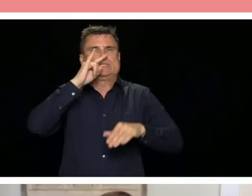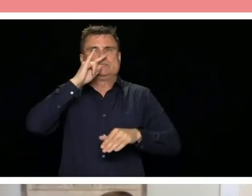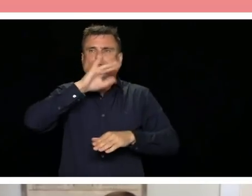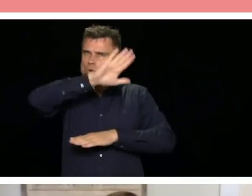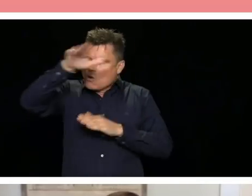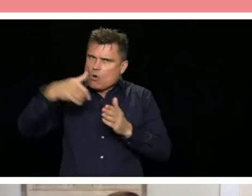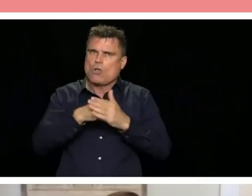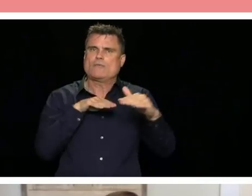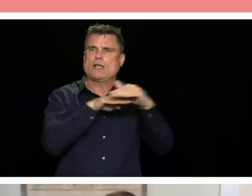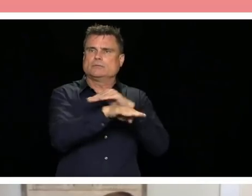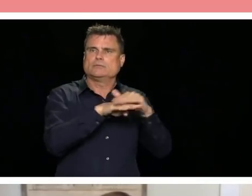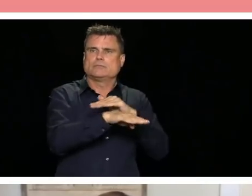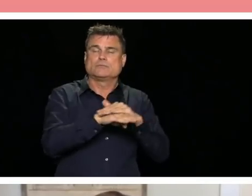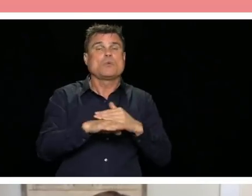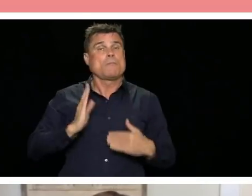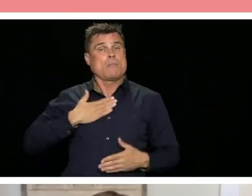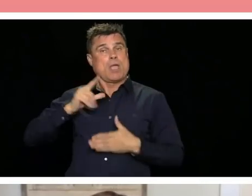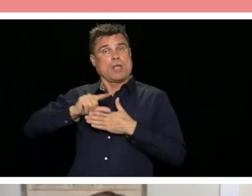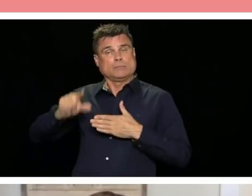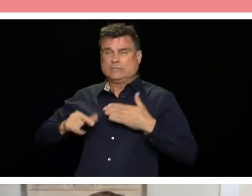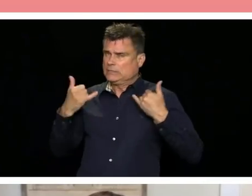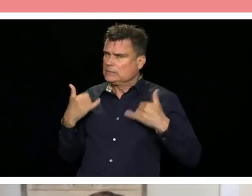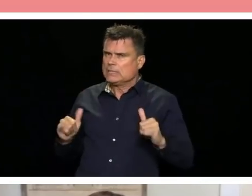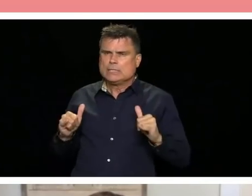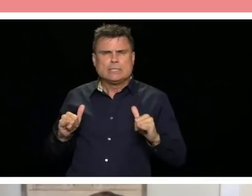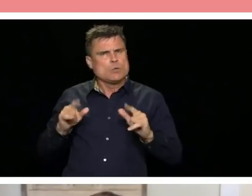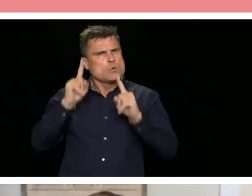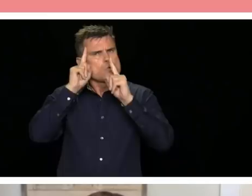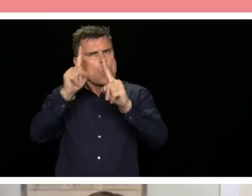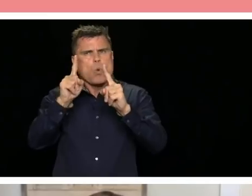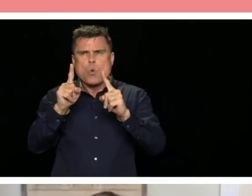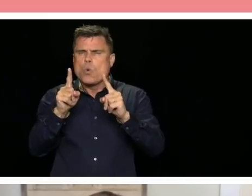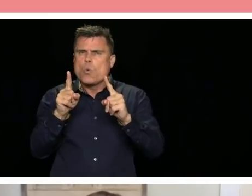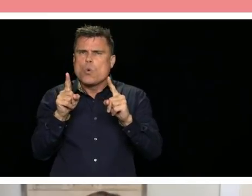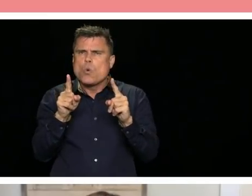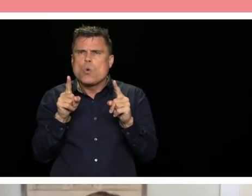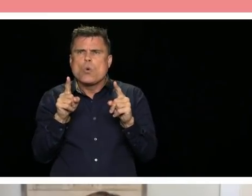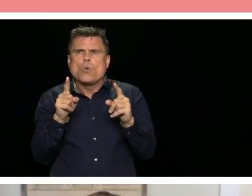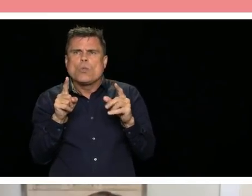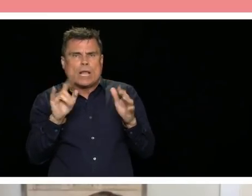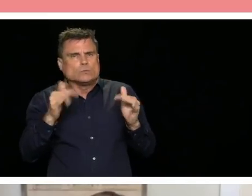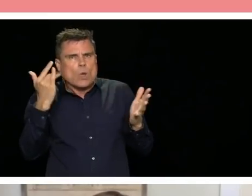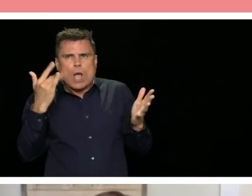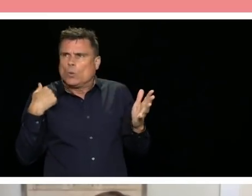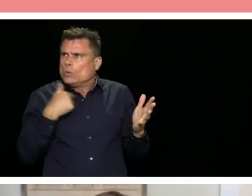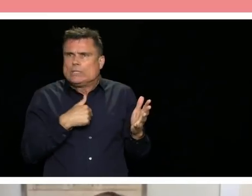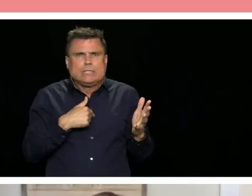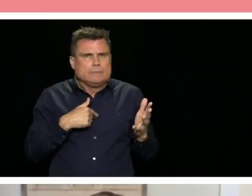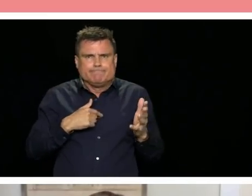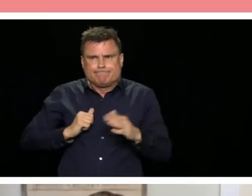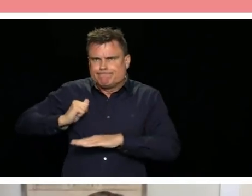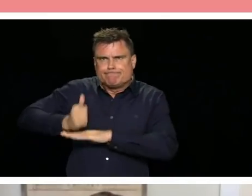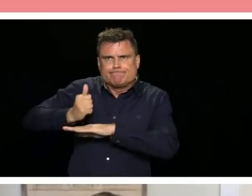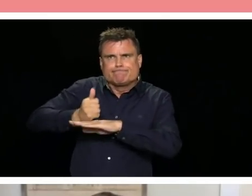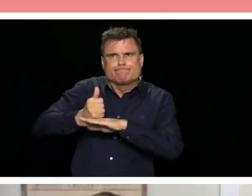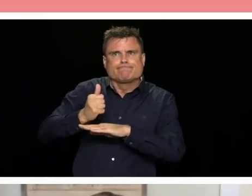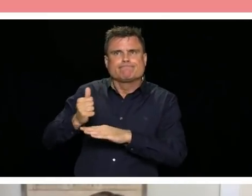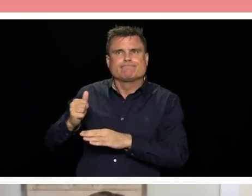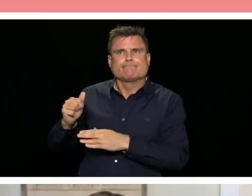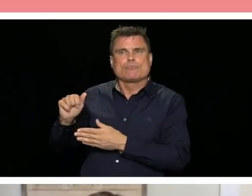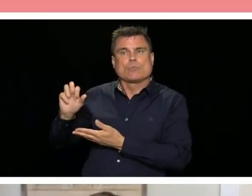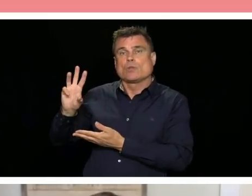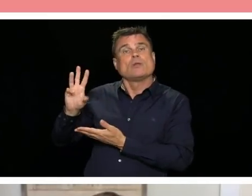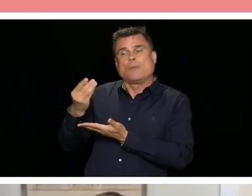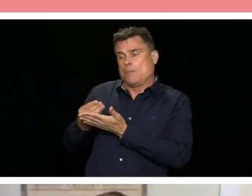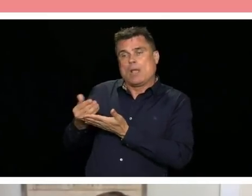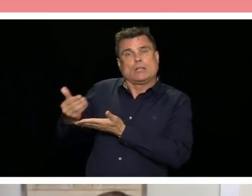put together the wage enhancement program. We have over a dozen initiatives that's dedicated to support the sector through bursary programs, through training,